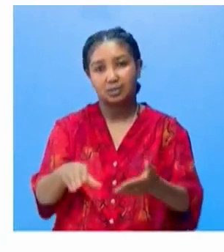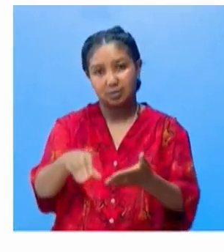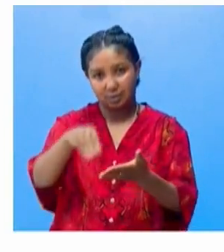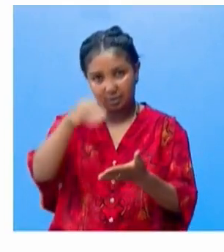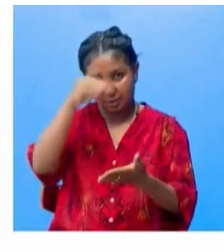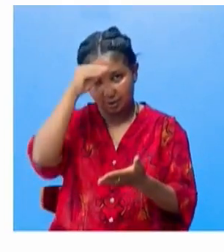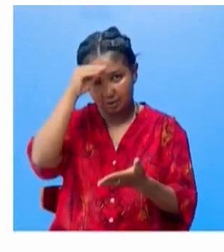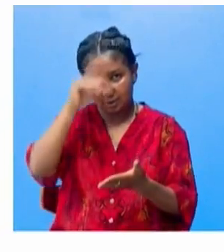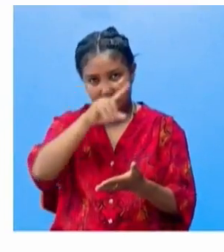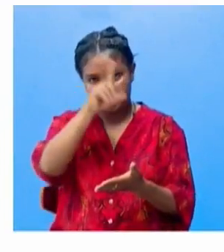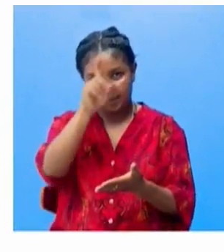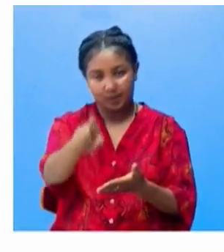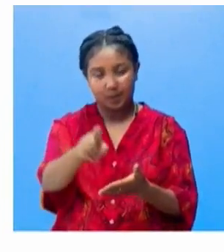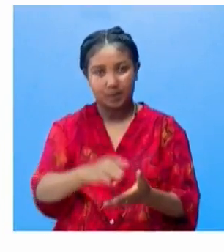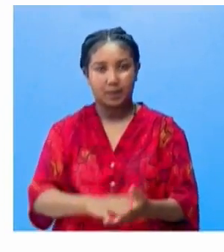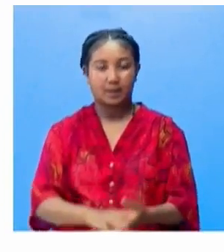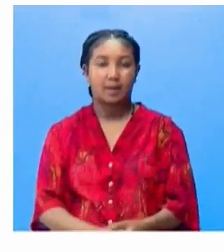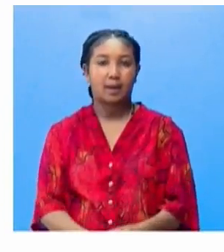today's lesson?